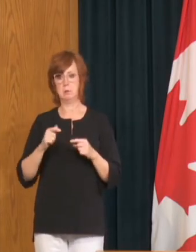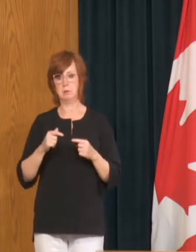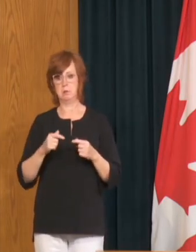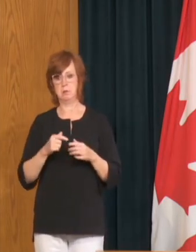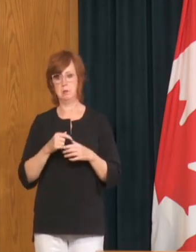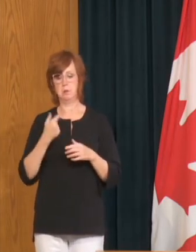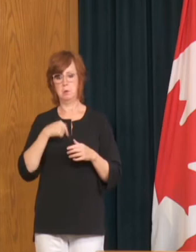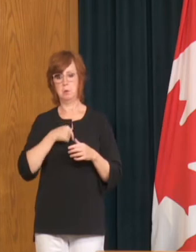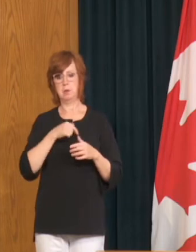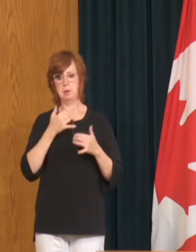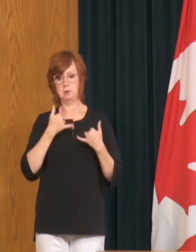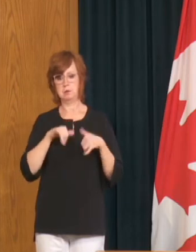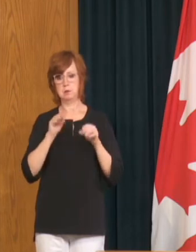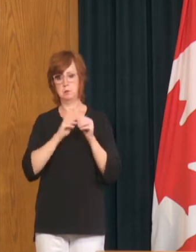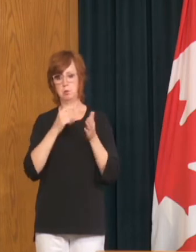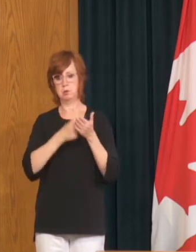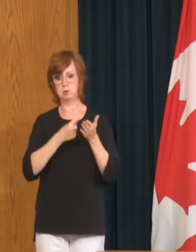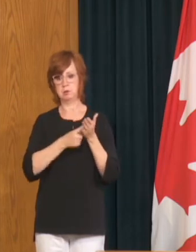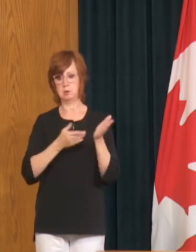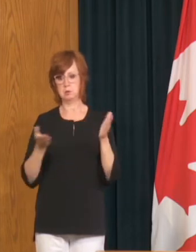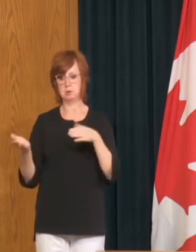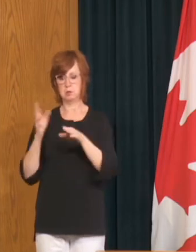next 2 or 3 months here. Mickey?